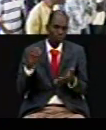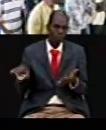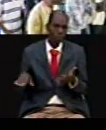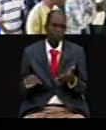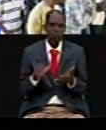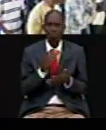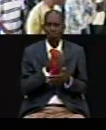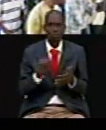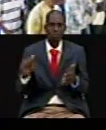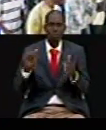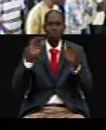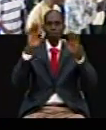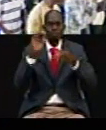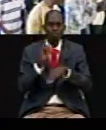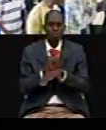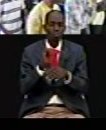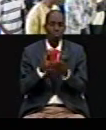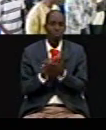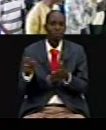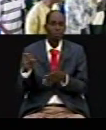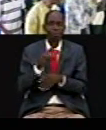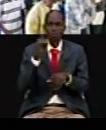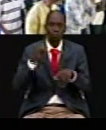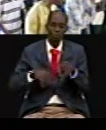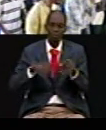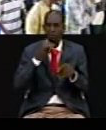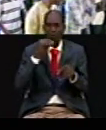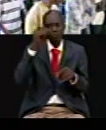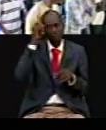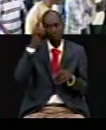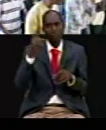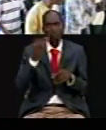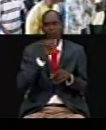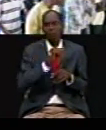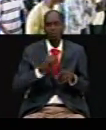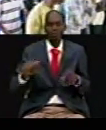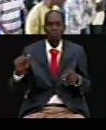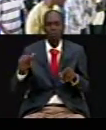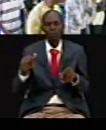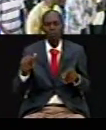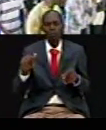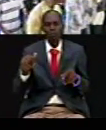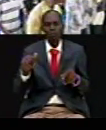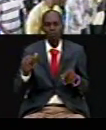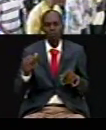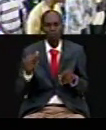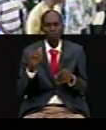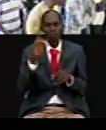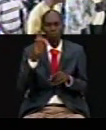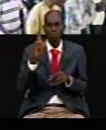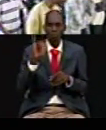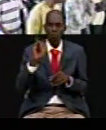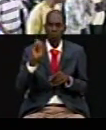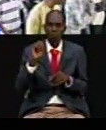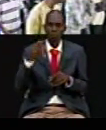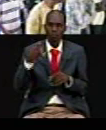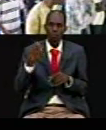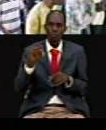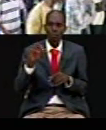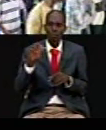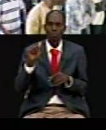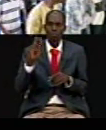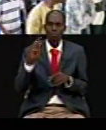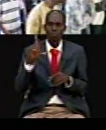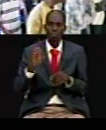An incomprehensible miracle. An indispensable miracle. That's why you are